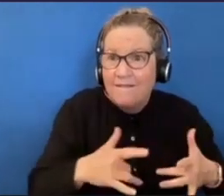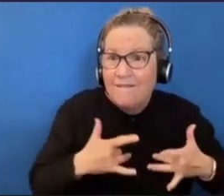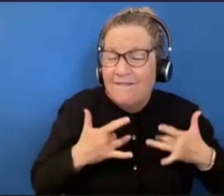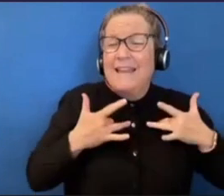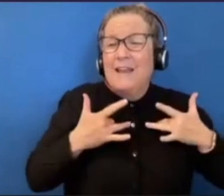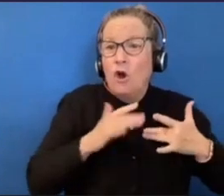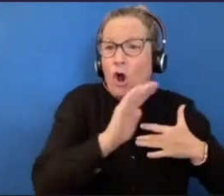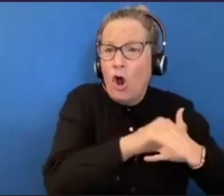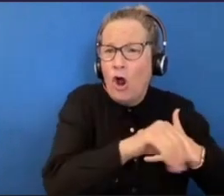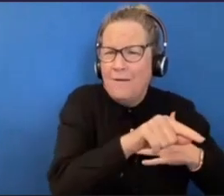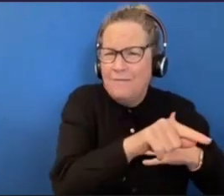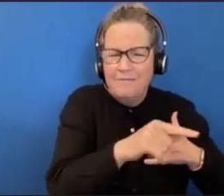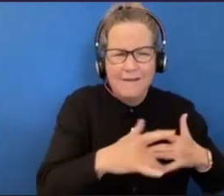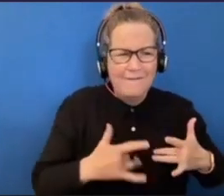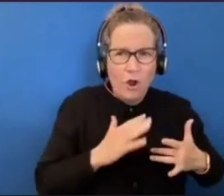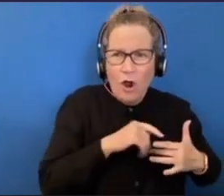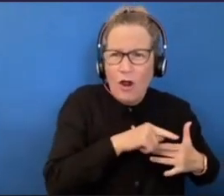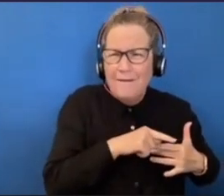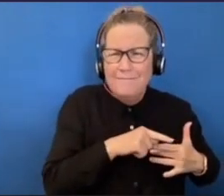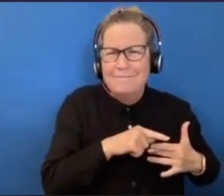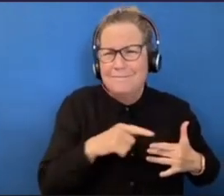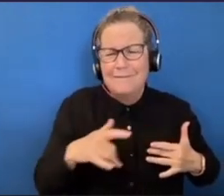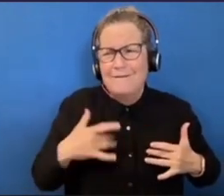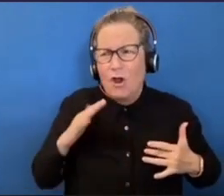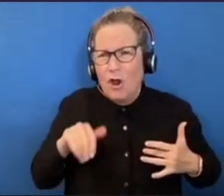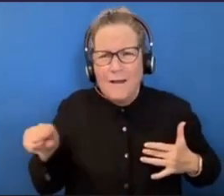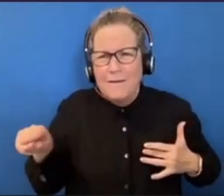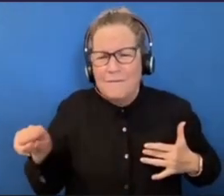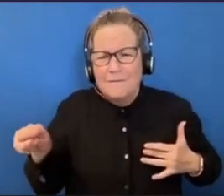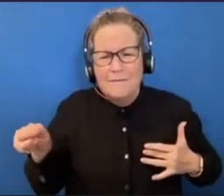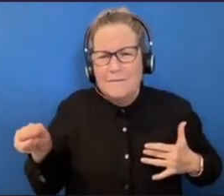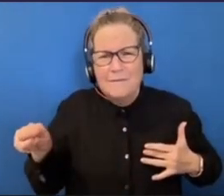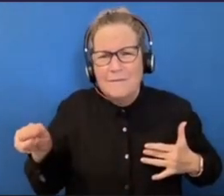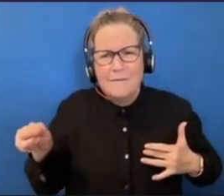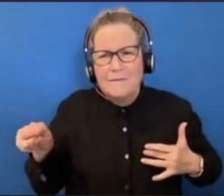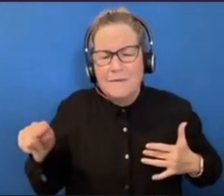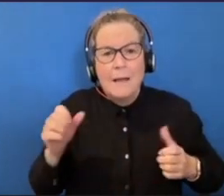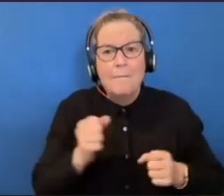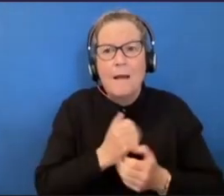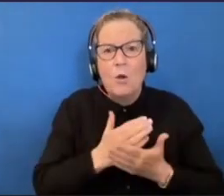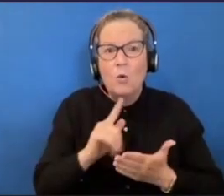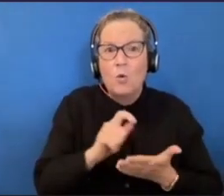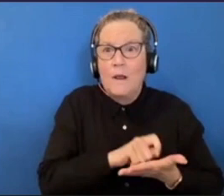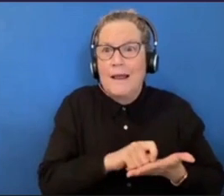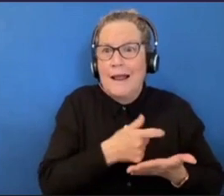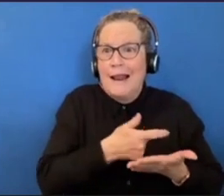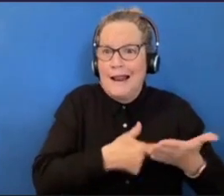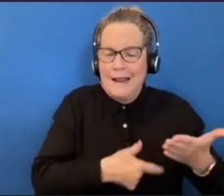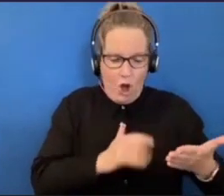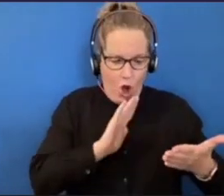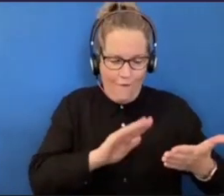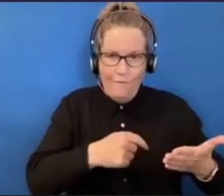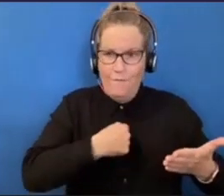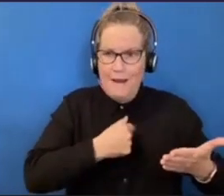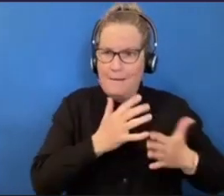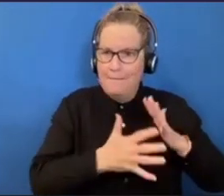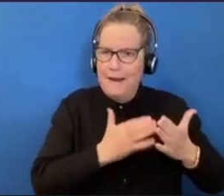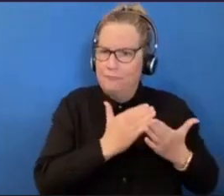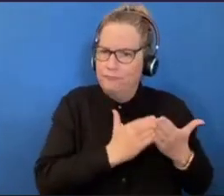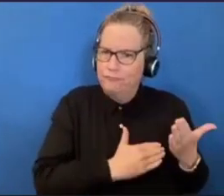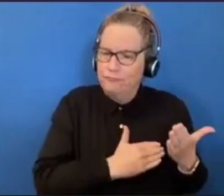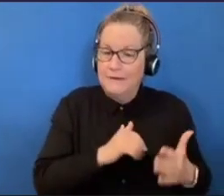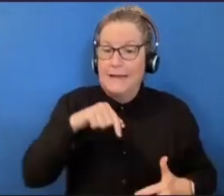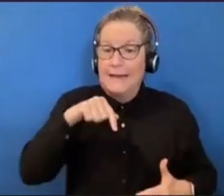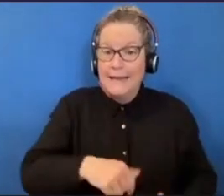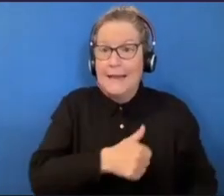touches on the list that we just created. So you want that list as a touchstone. Here in Canada, we have, something that's